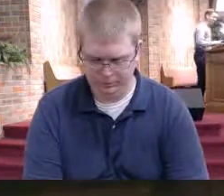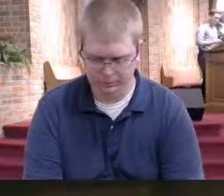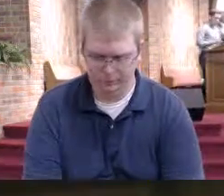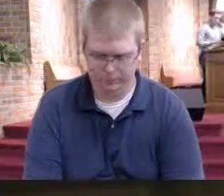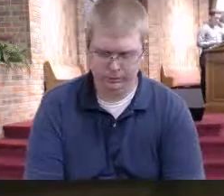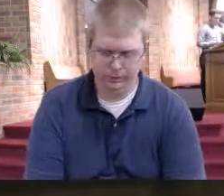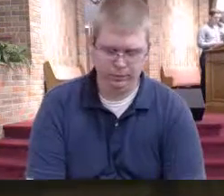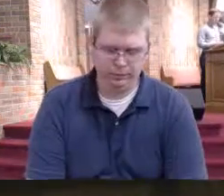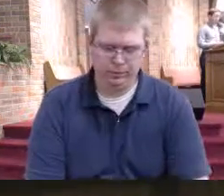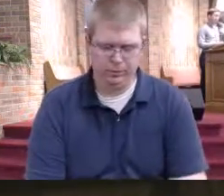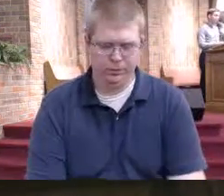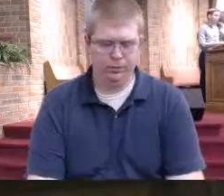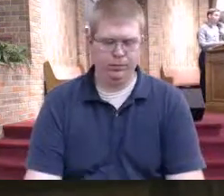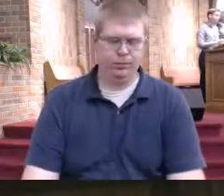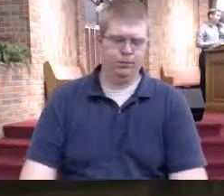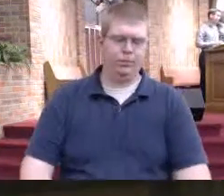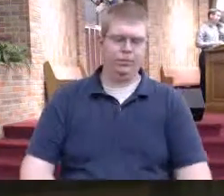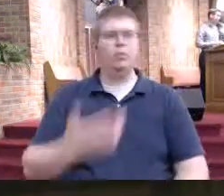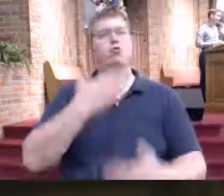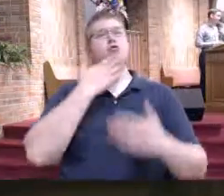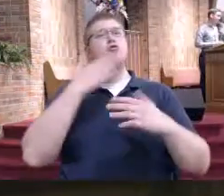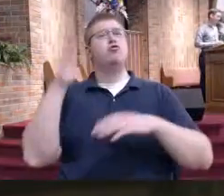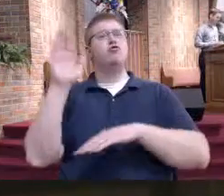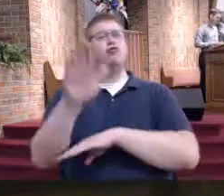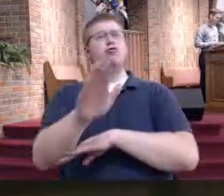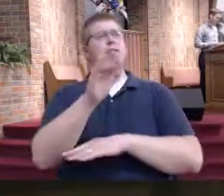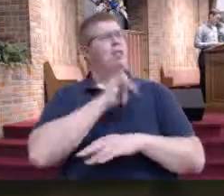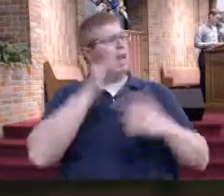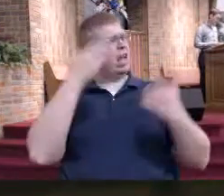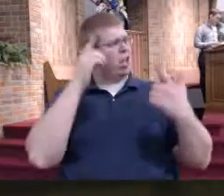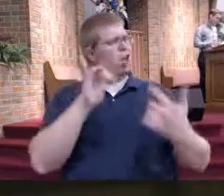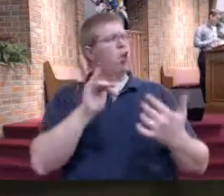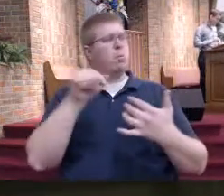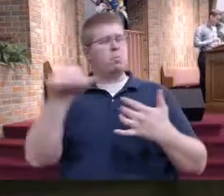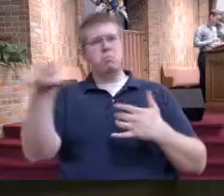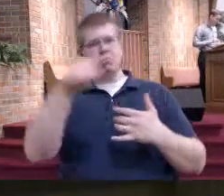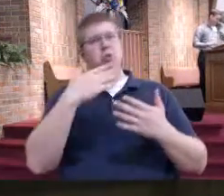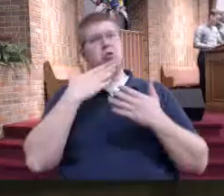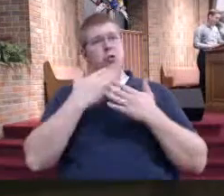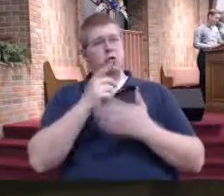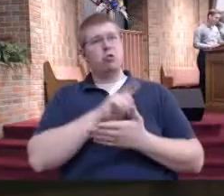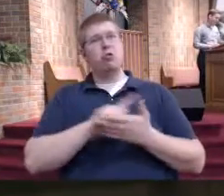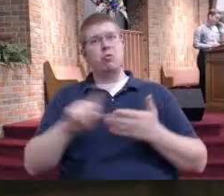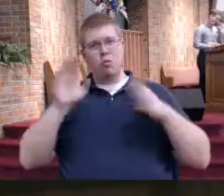Good evening, everyone. Hope you've had a wonderful week so far. It's good to see everyone out here this evening.